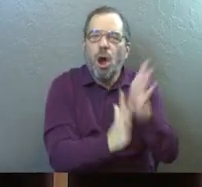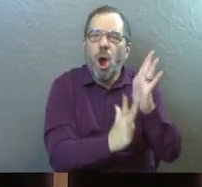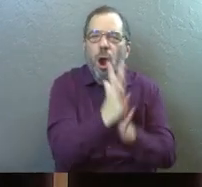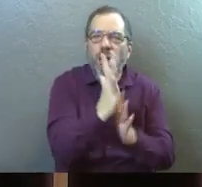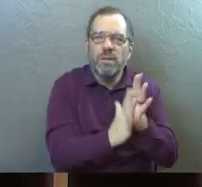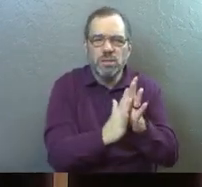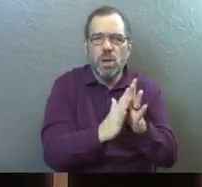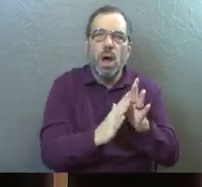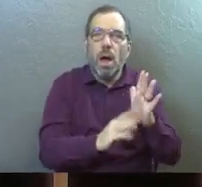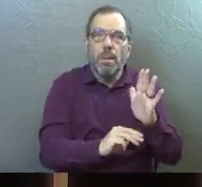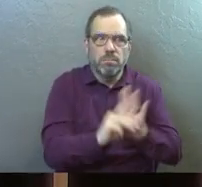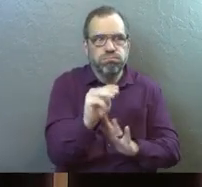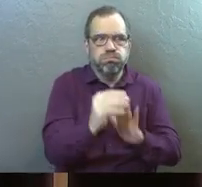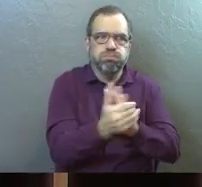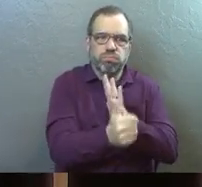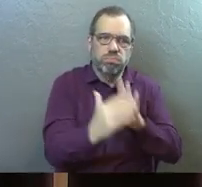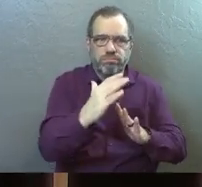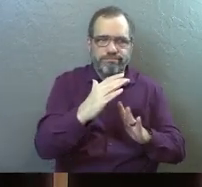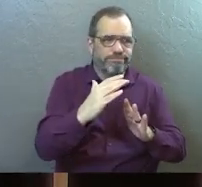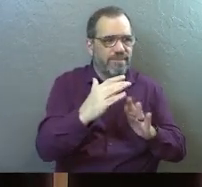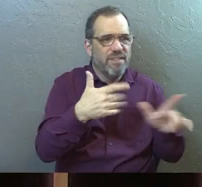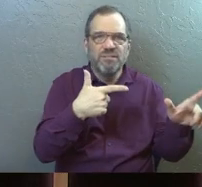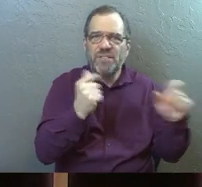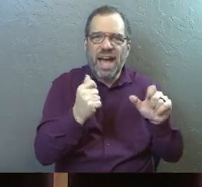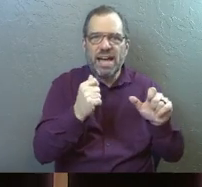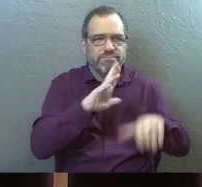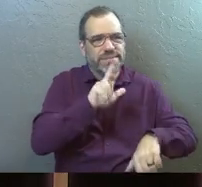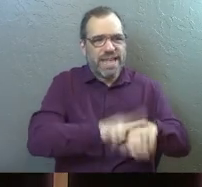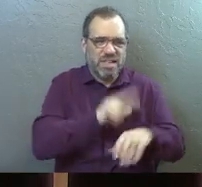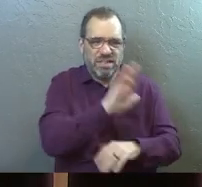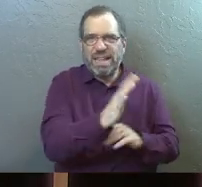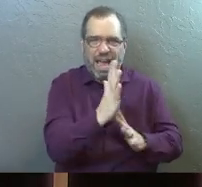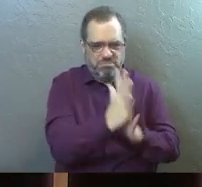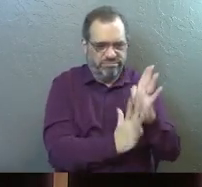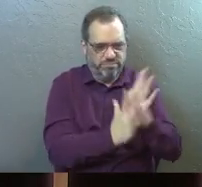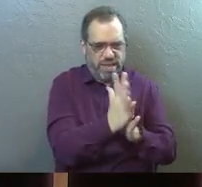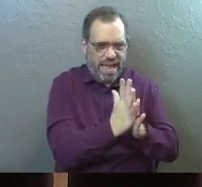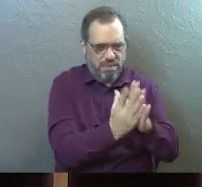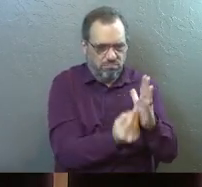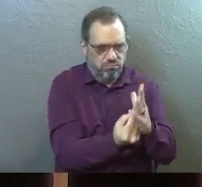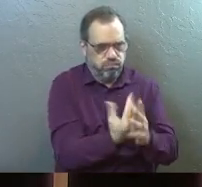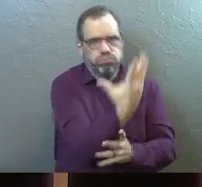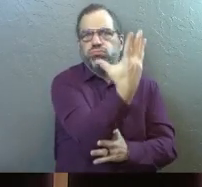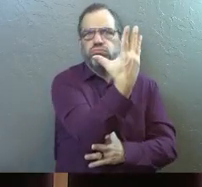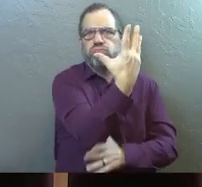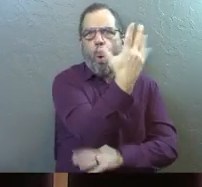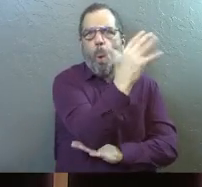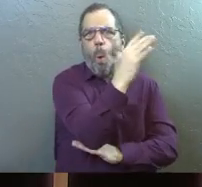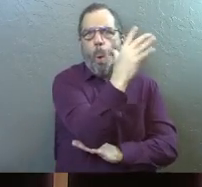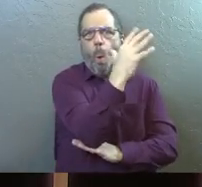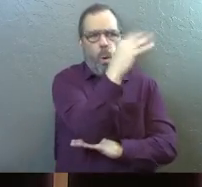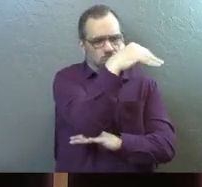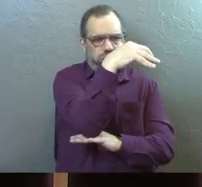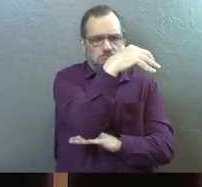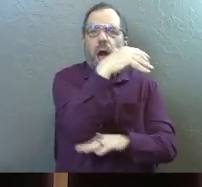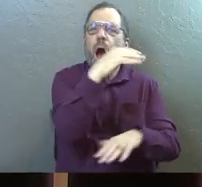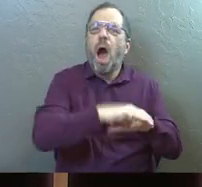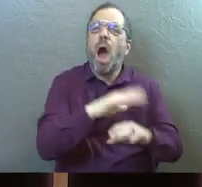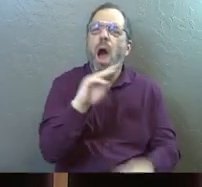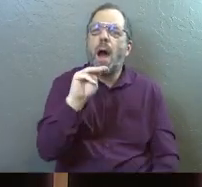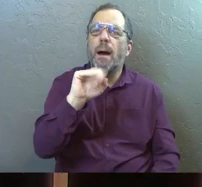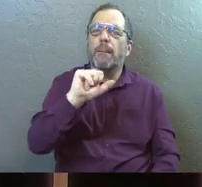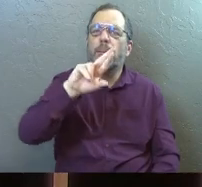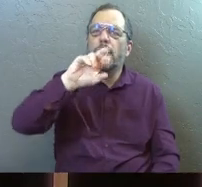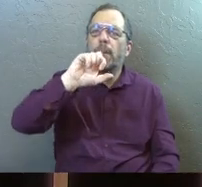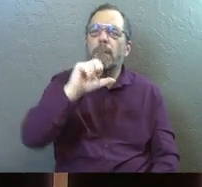the calendar year the quickest. It's just the nature of the way that that plant is built. It matures around March.